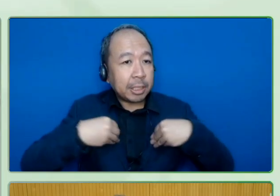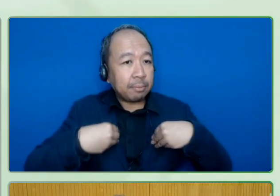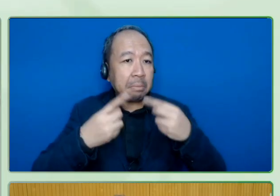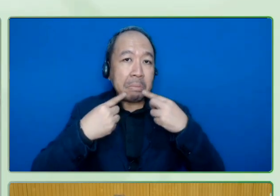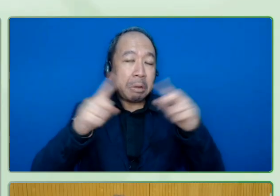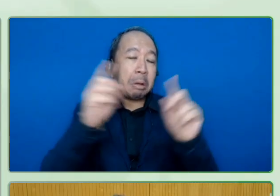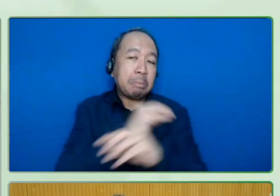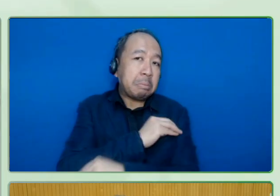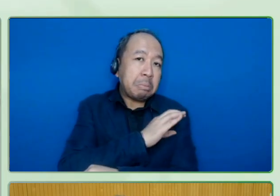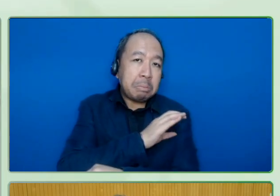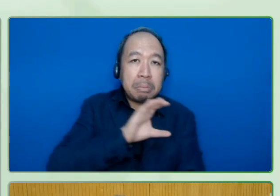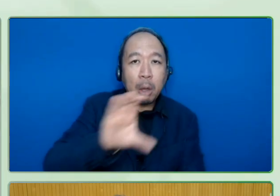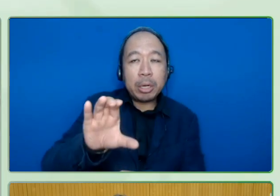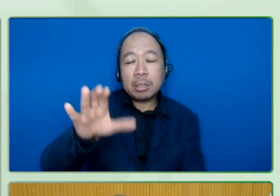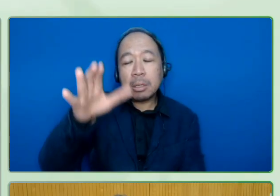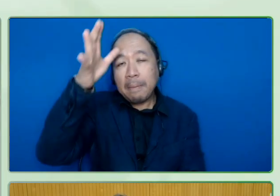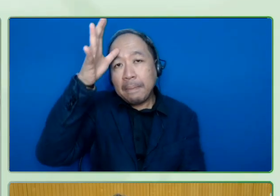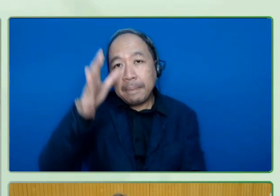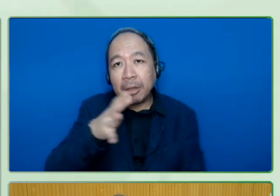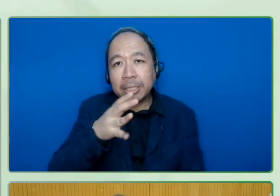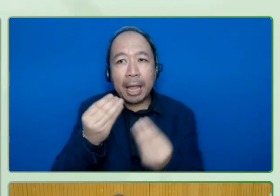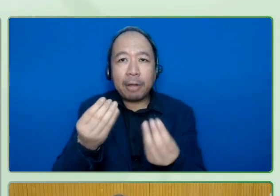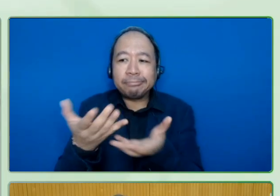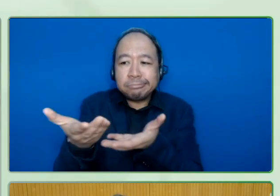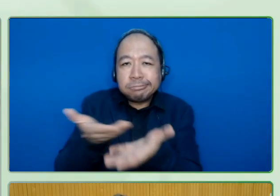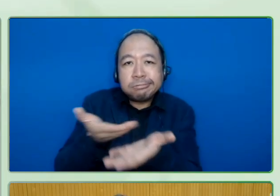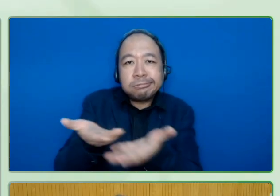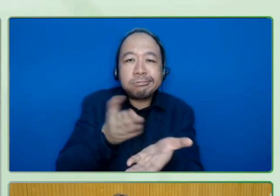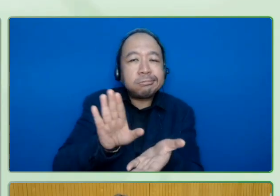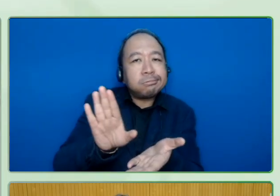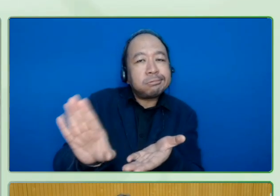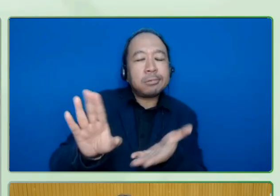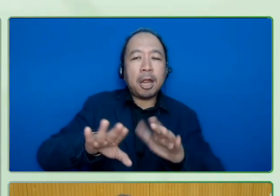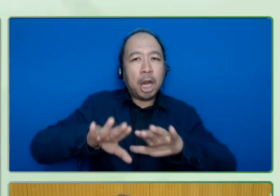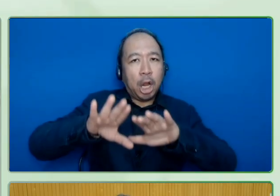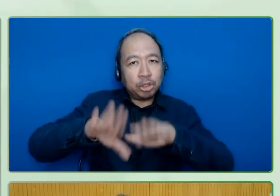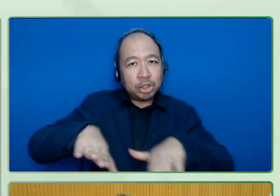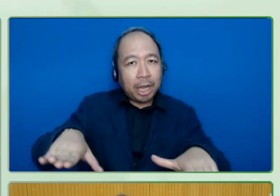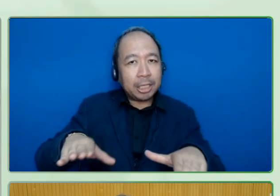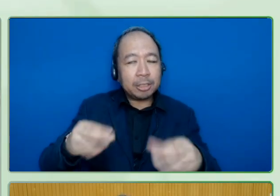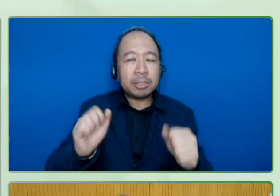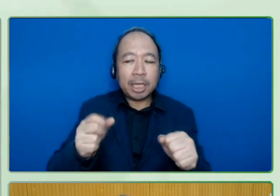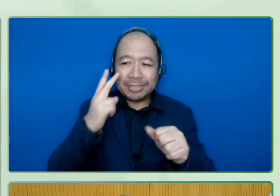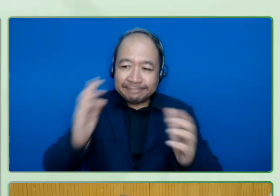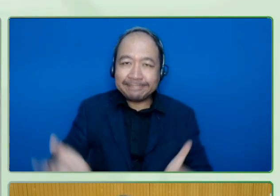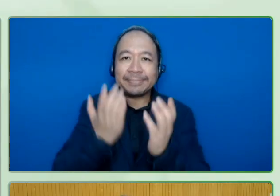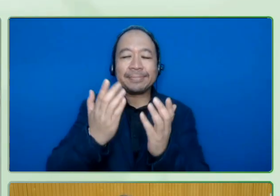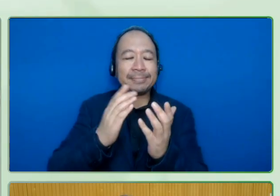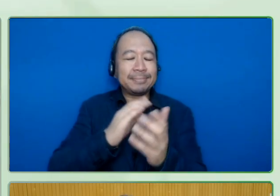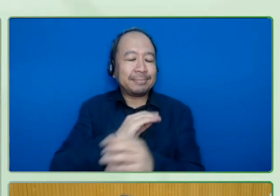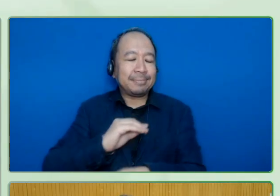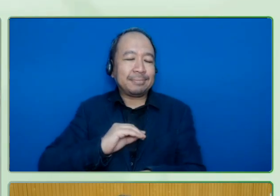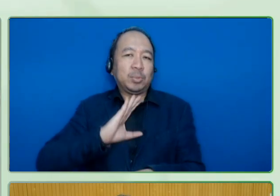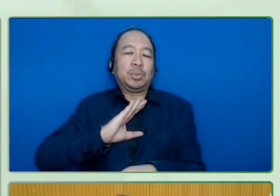empower parents to interact with their child to develop their own potential. So they have a lot